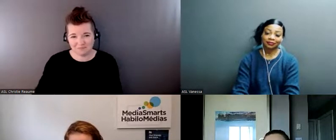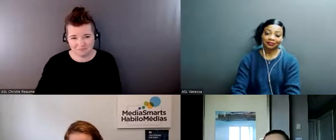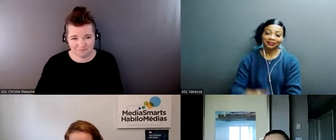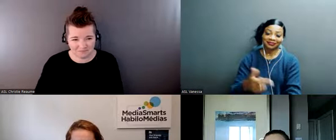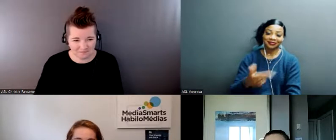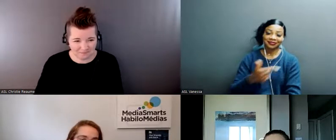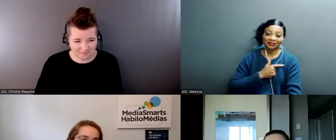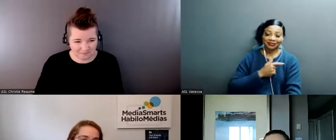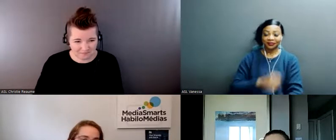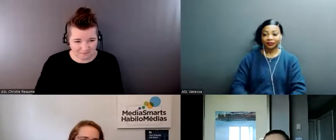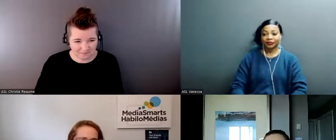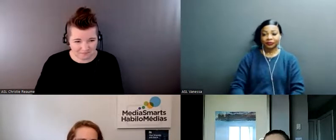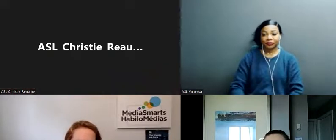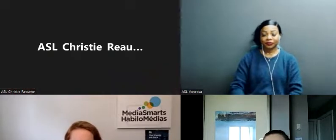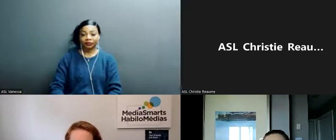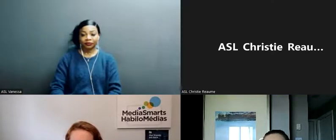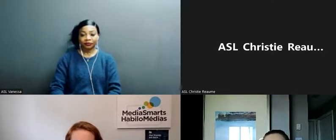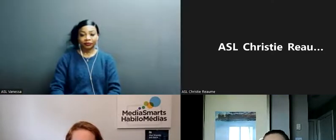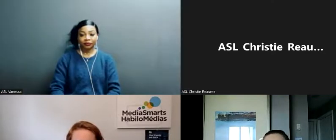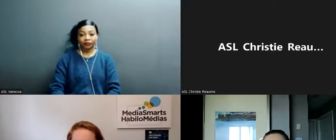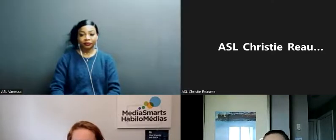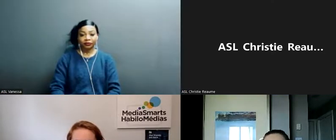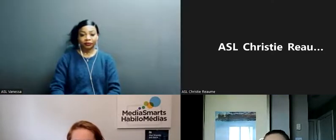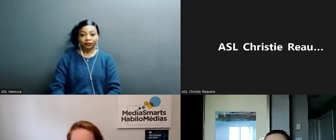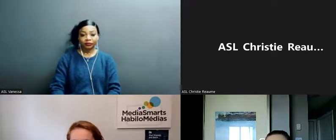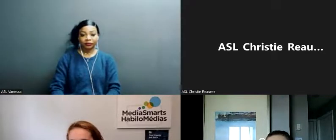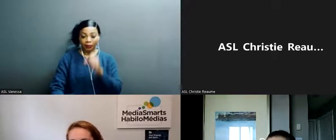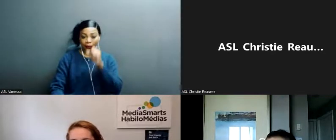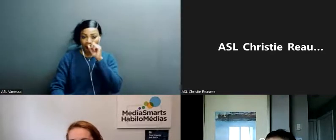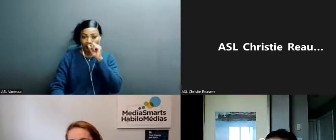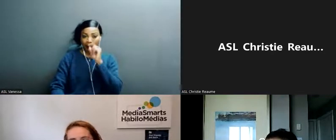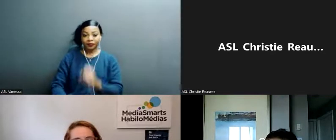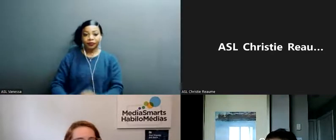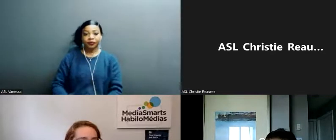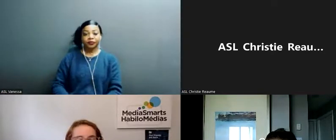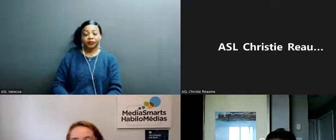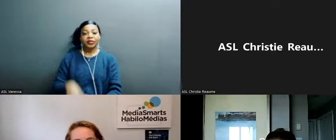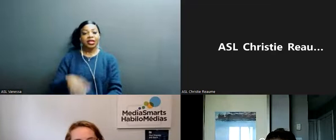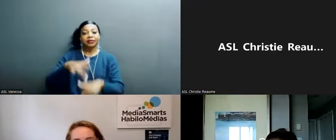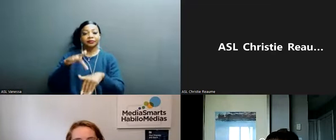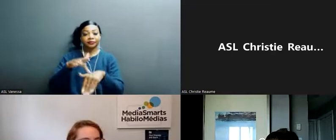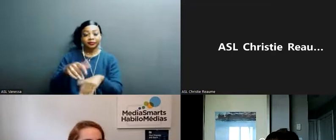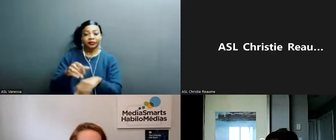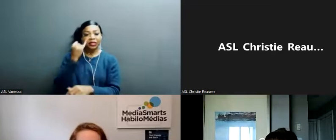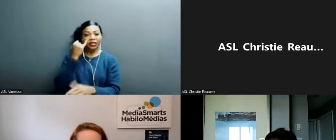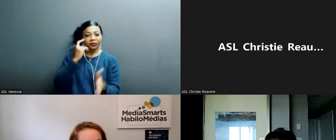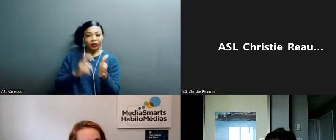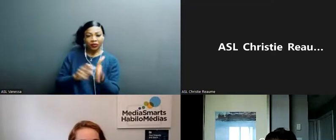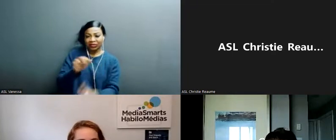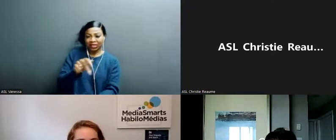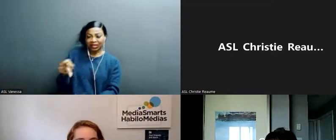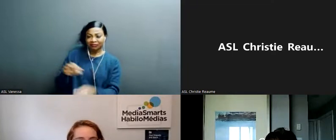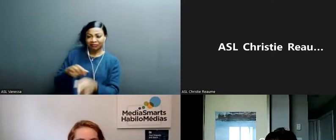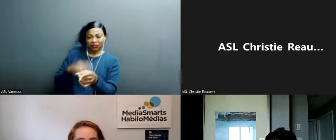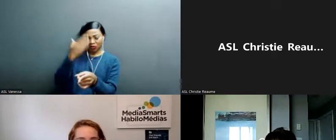let think. Um, and of course, I guess just one other thing that we haven't like really mentioned, but like, if you see an app that looks unfamiliar, for